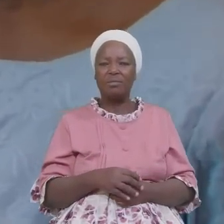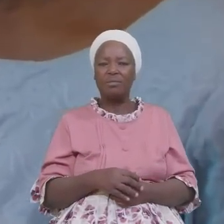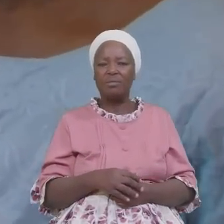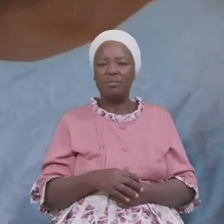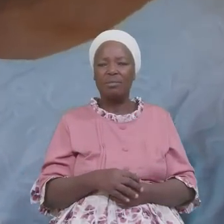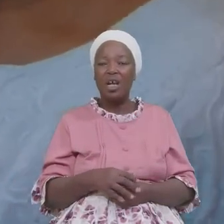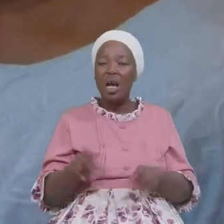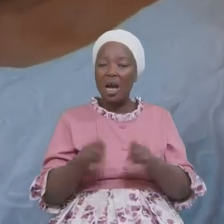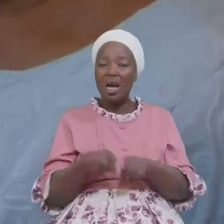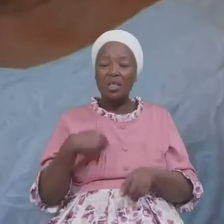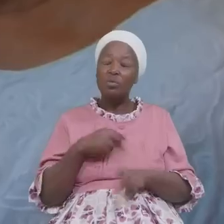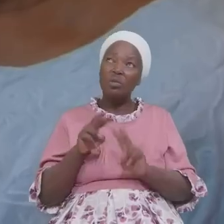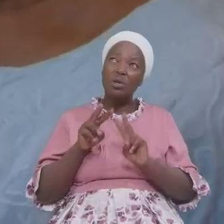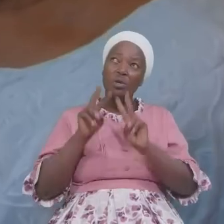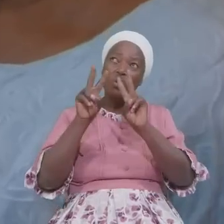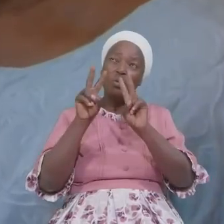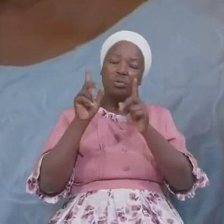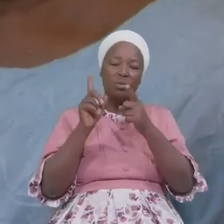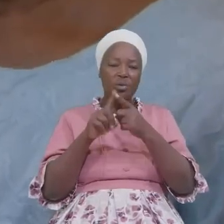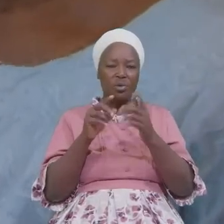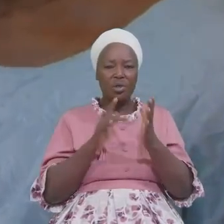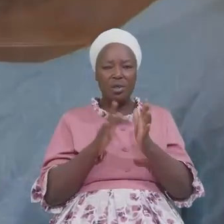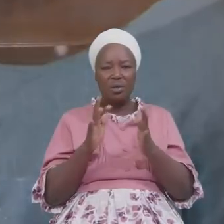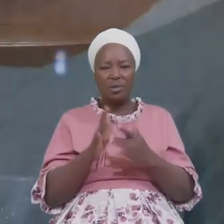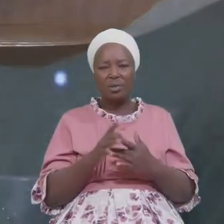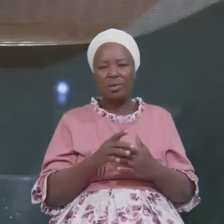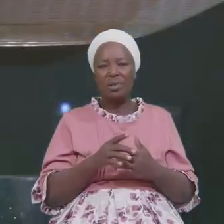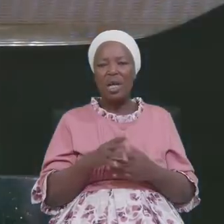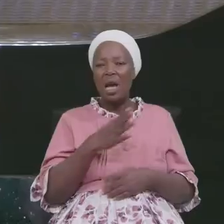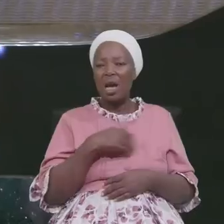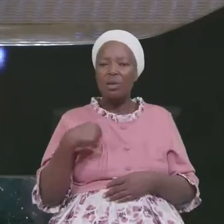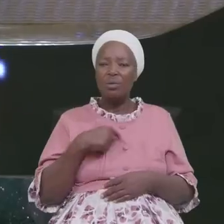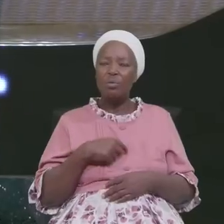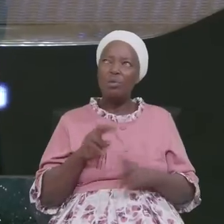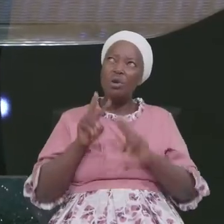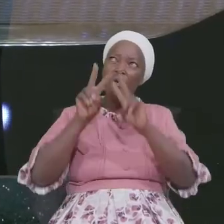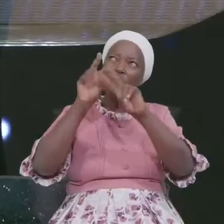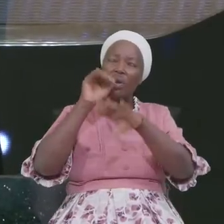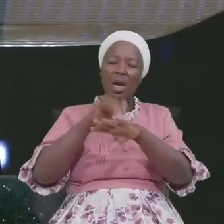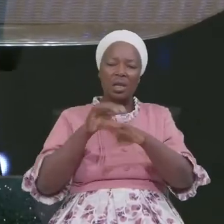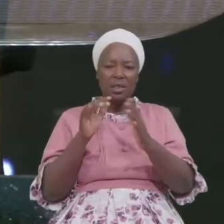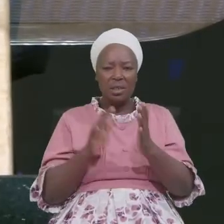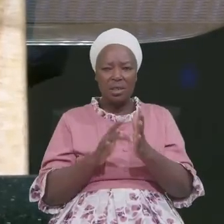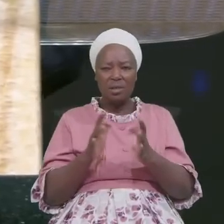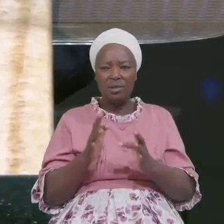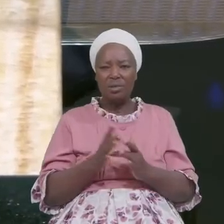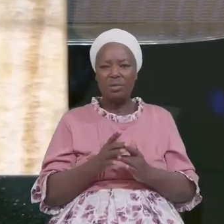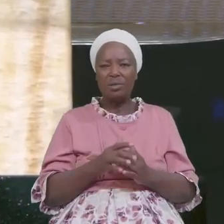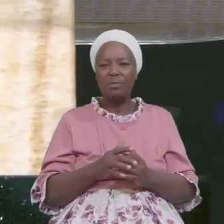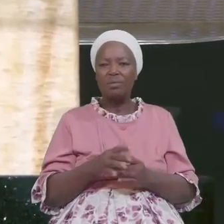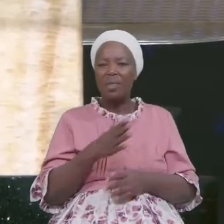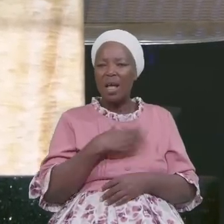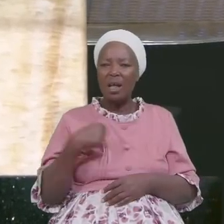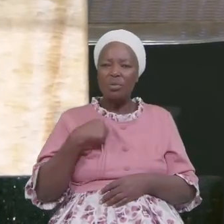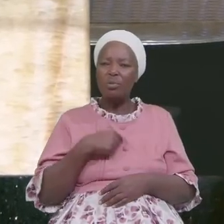As we look unto Jesus, and we look at Jesus, and we